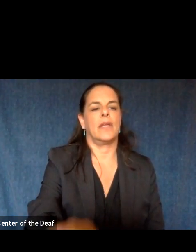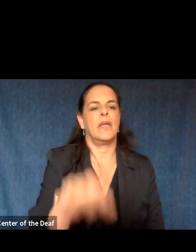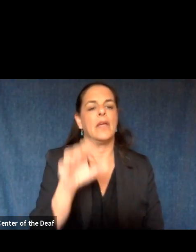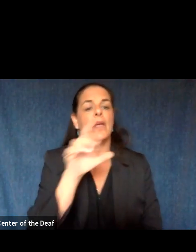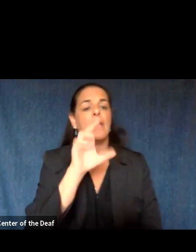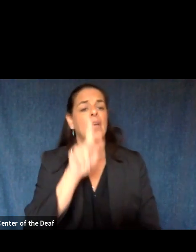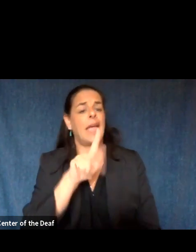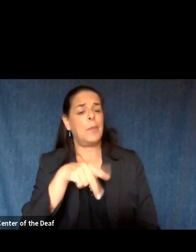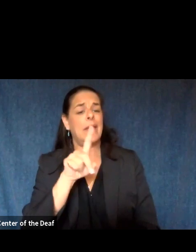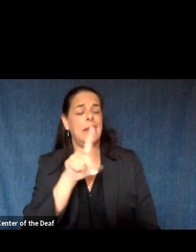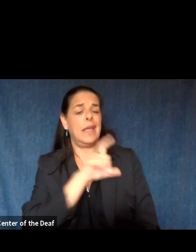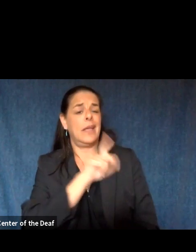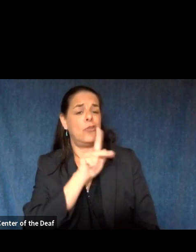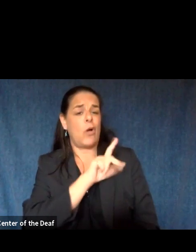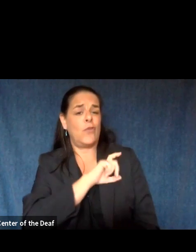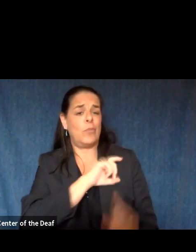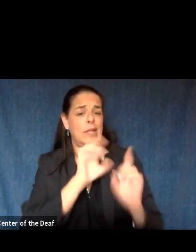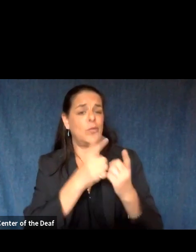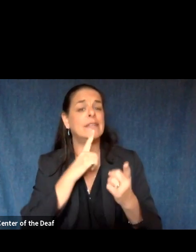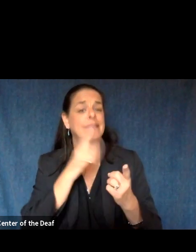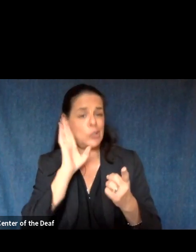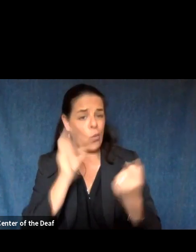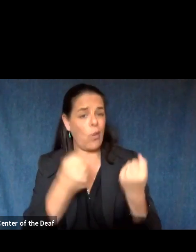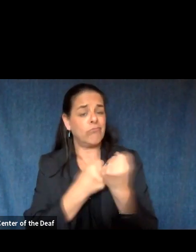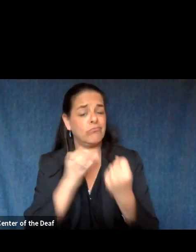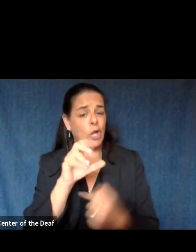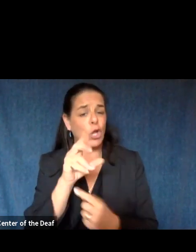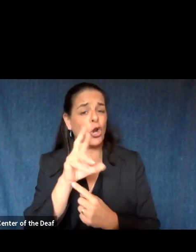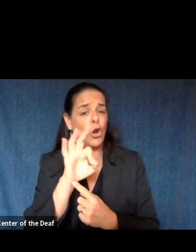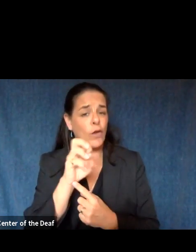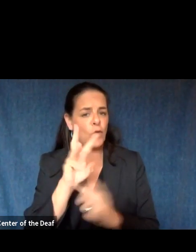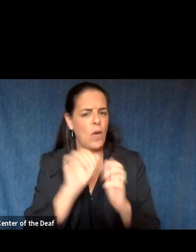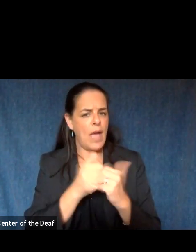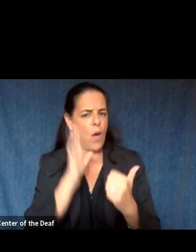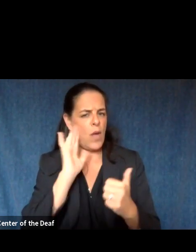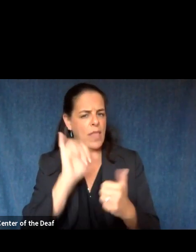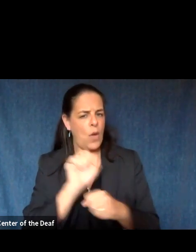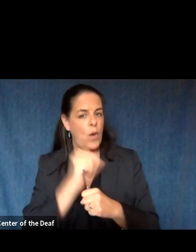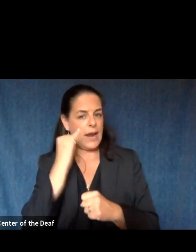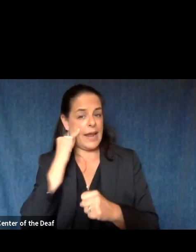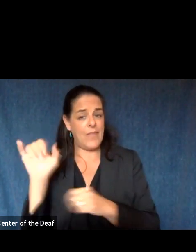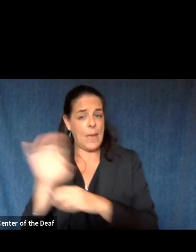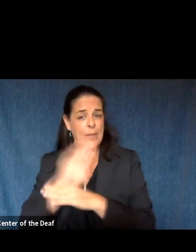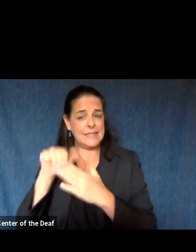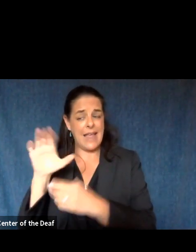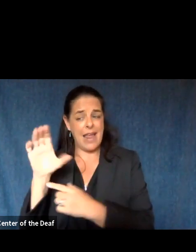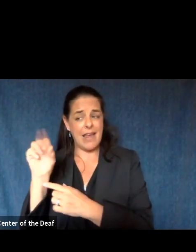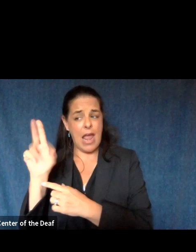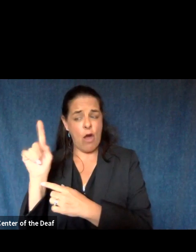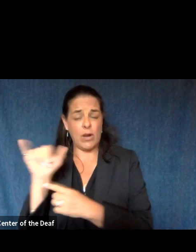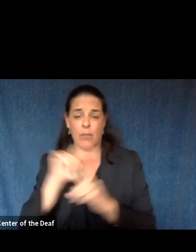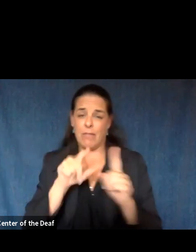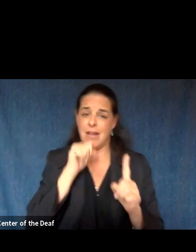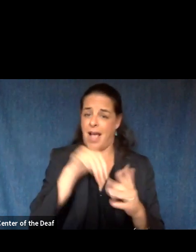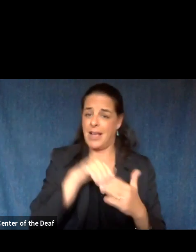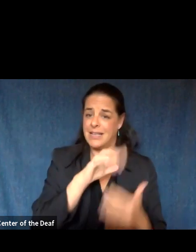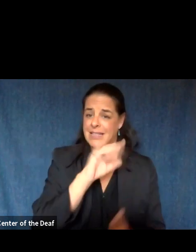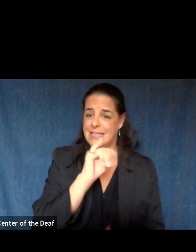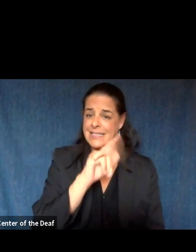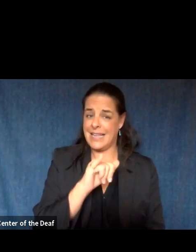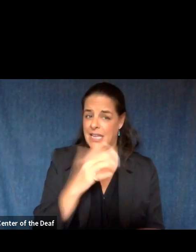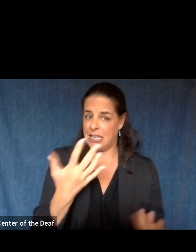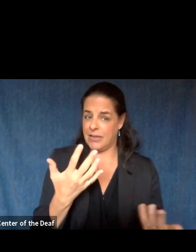work if a violating business is in the county, not the city? I think that's a discussion for the